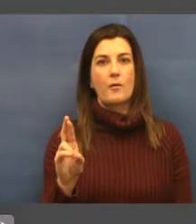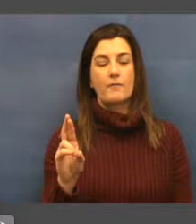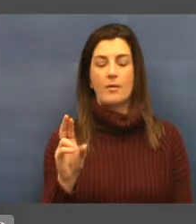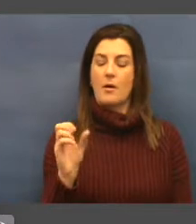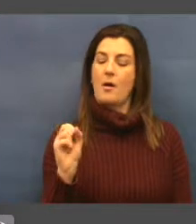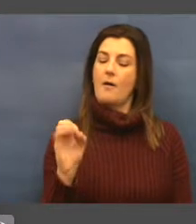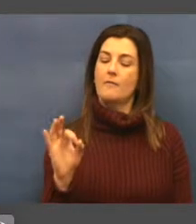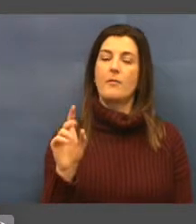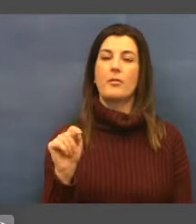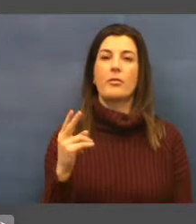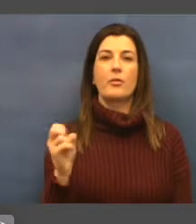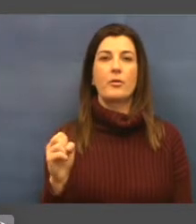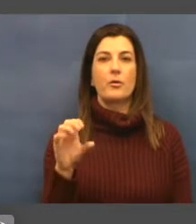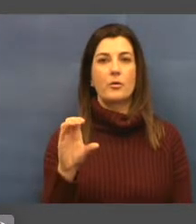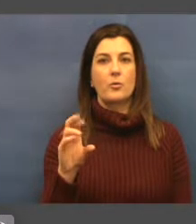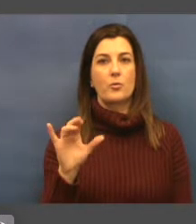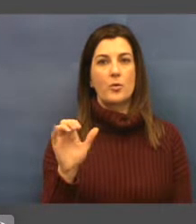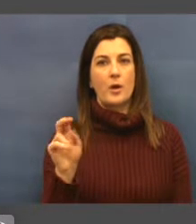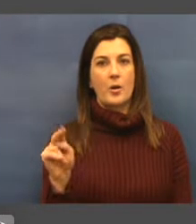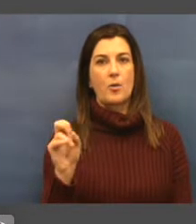Indigenous status on their application.